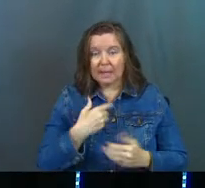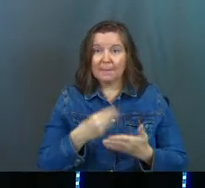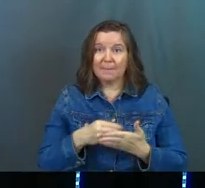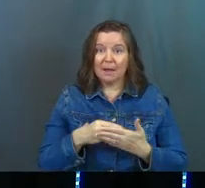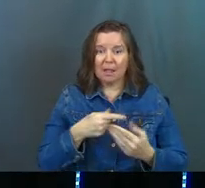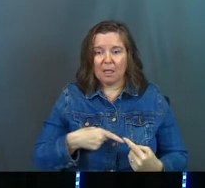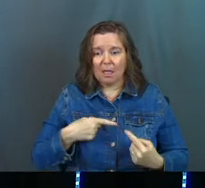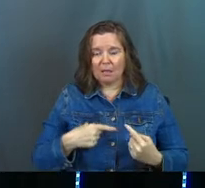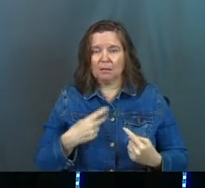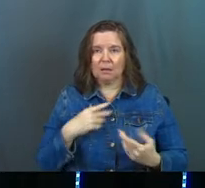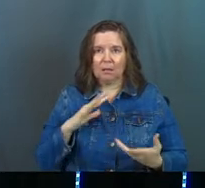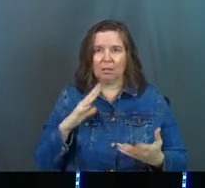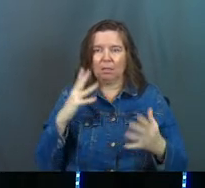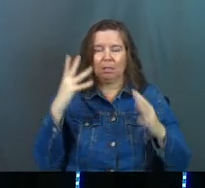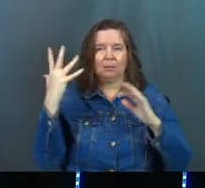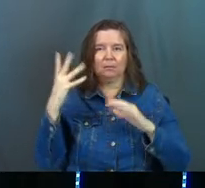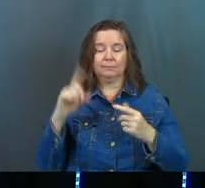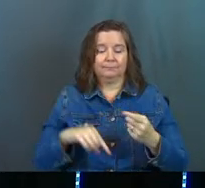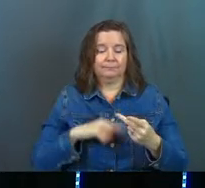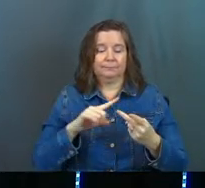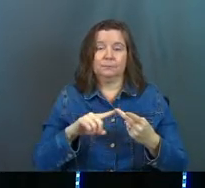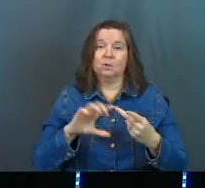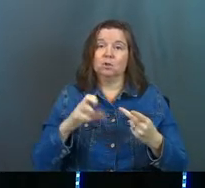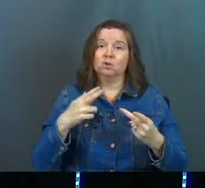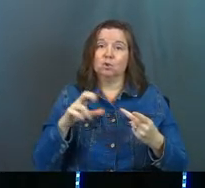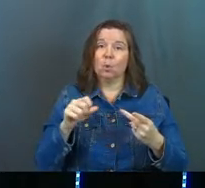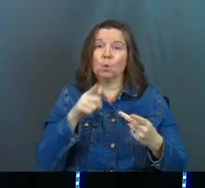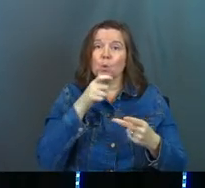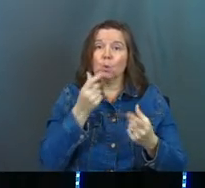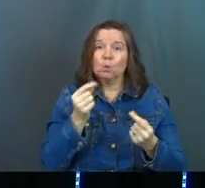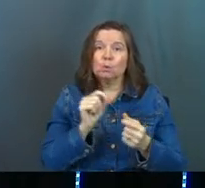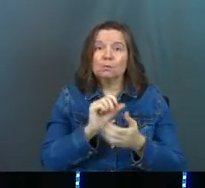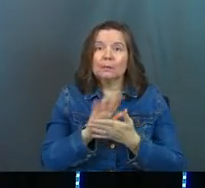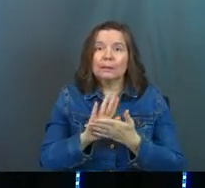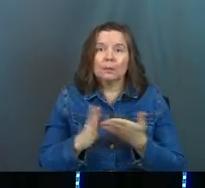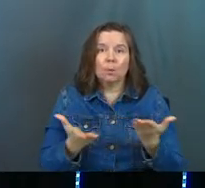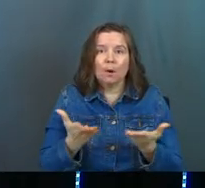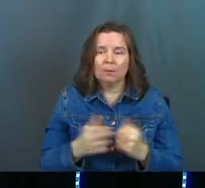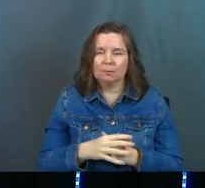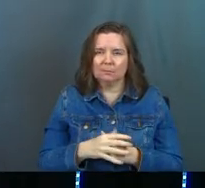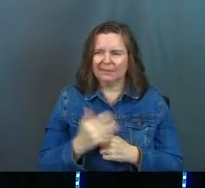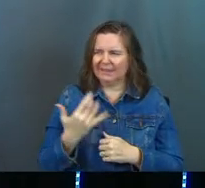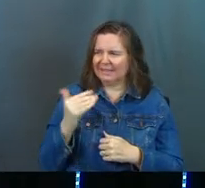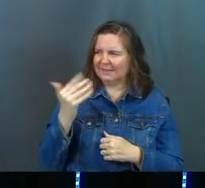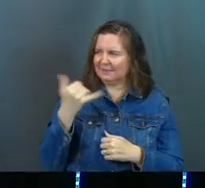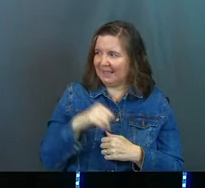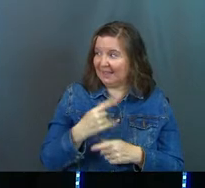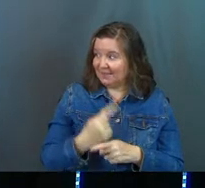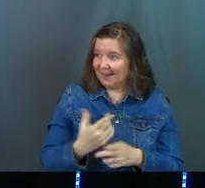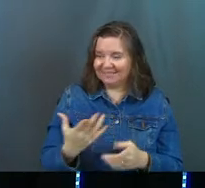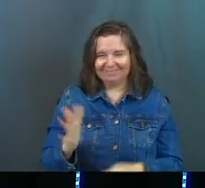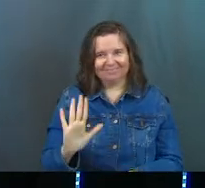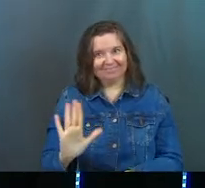the money issue that's gotten in there. How about chores? You're like, chores, that's so silly.